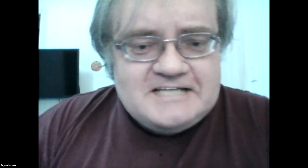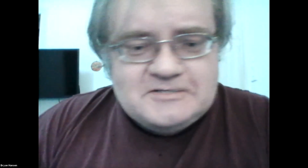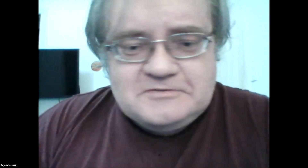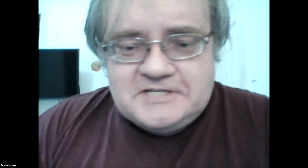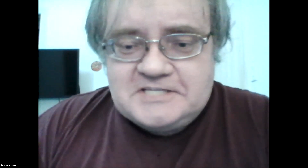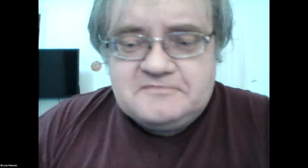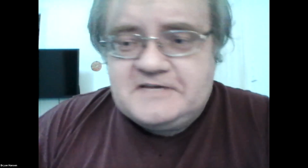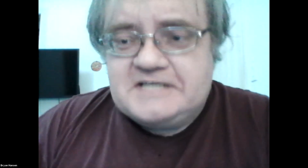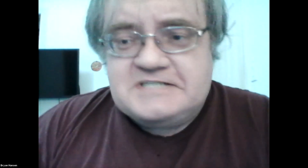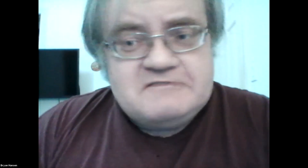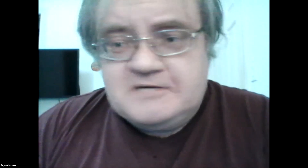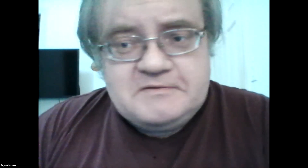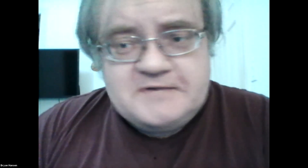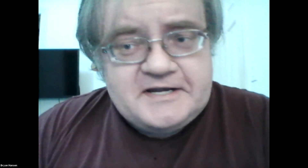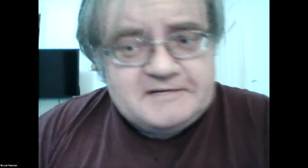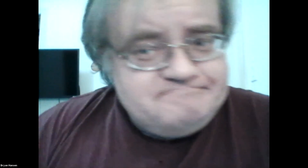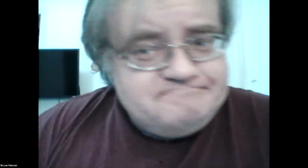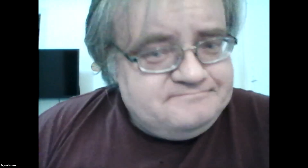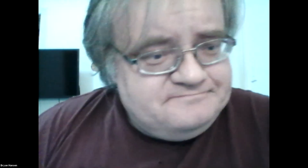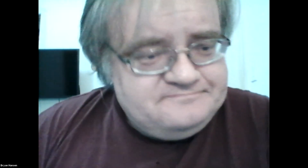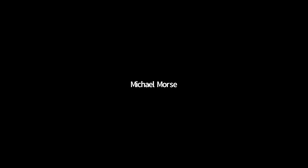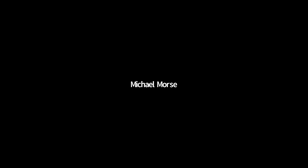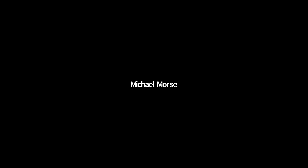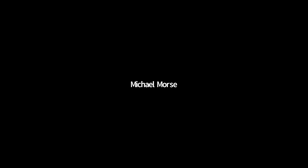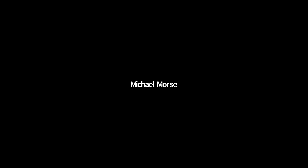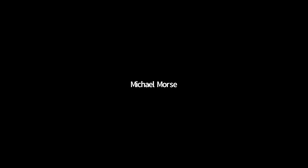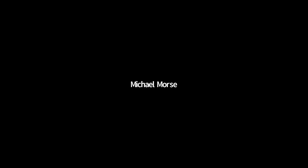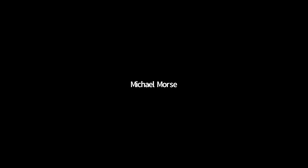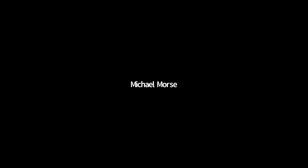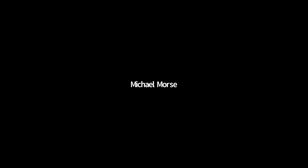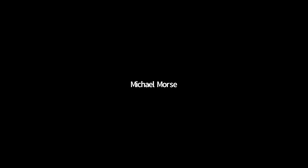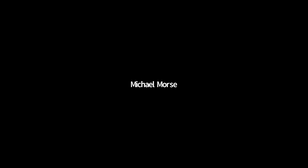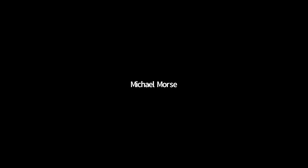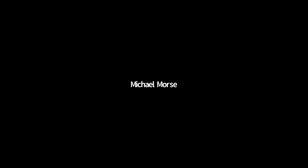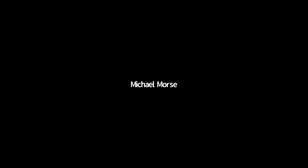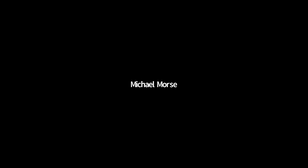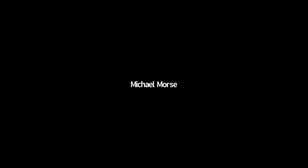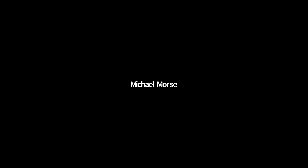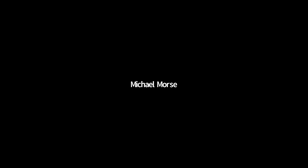Sadly, I don't think the buffet is ever coming back.